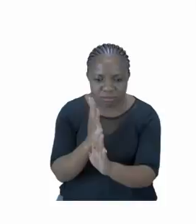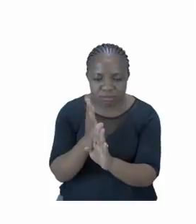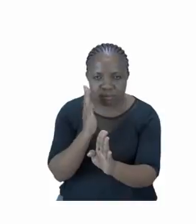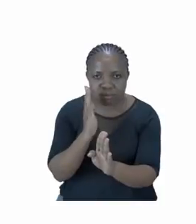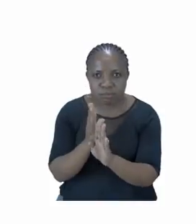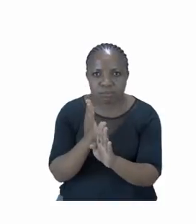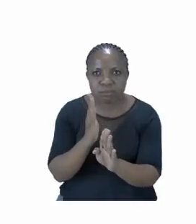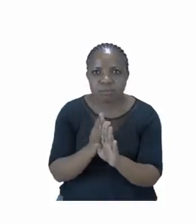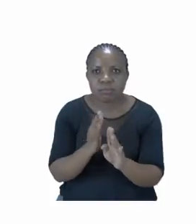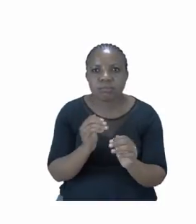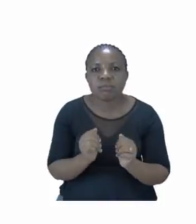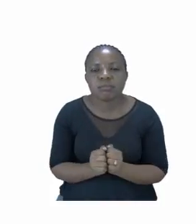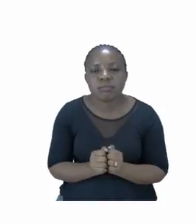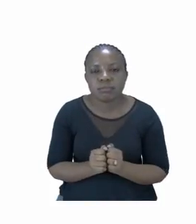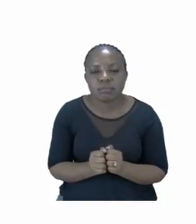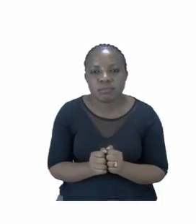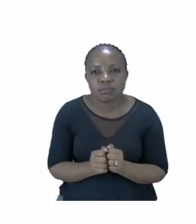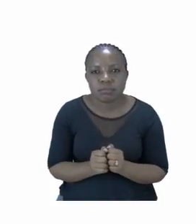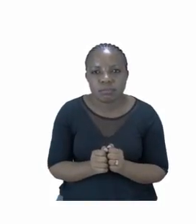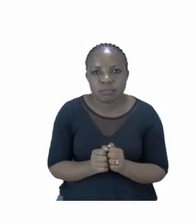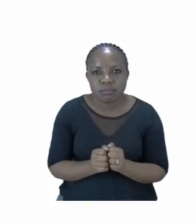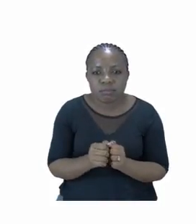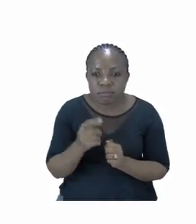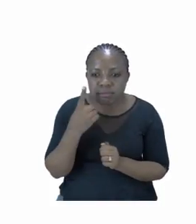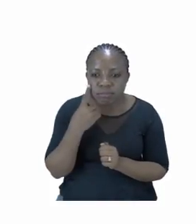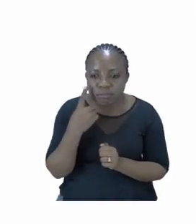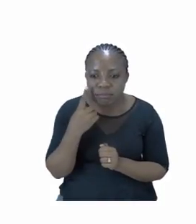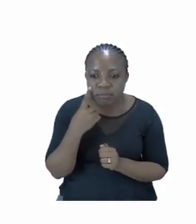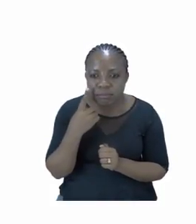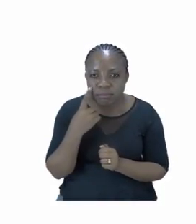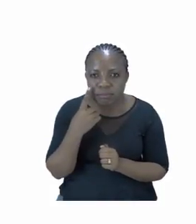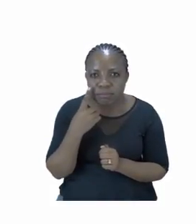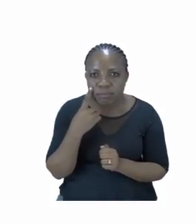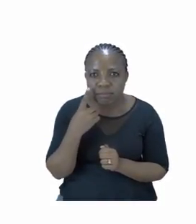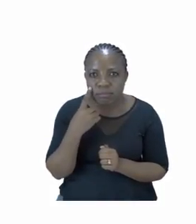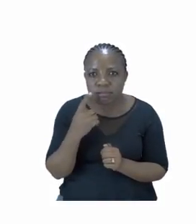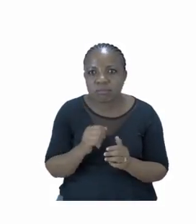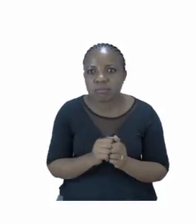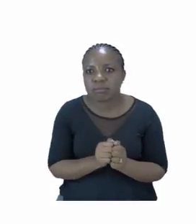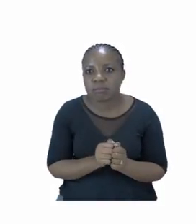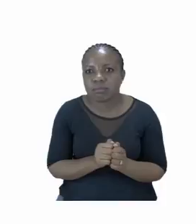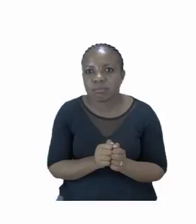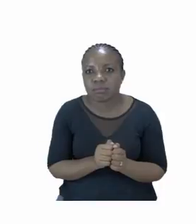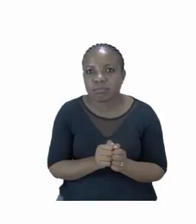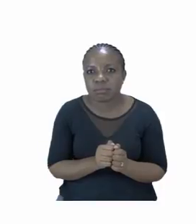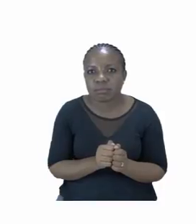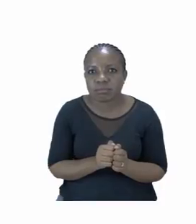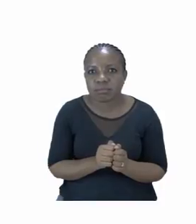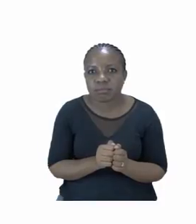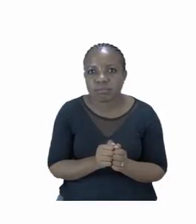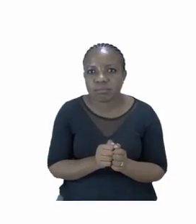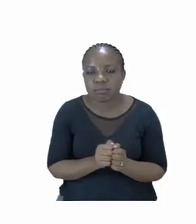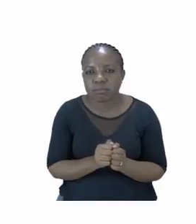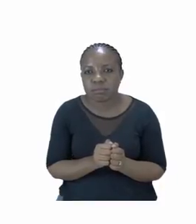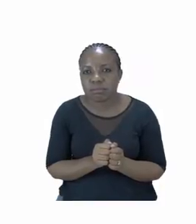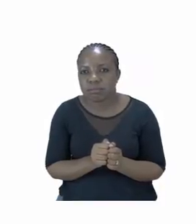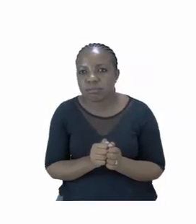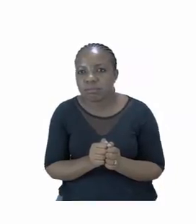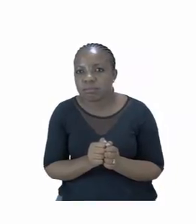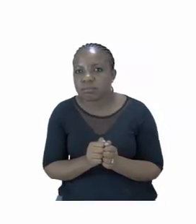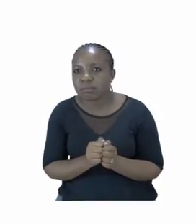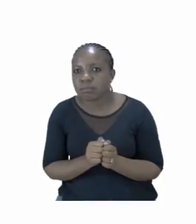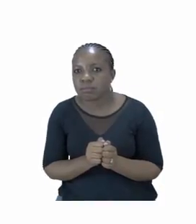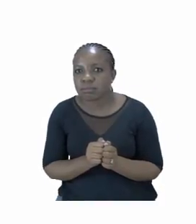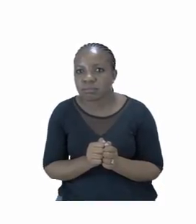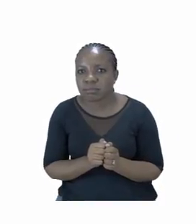is asking you, can you see something that starts with S? And